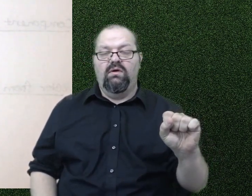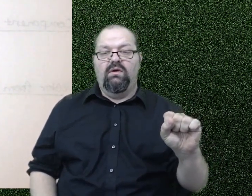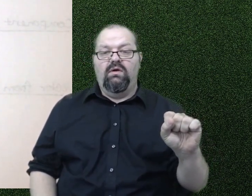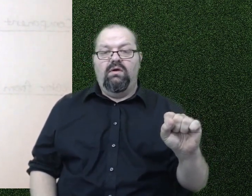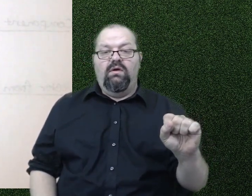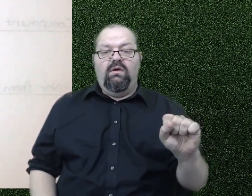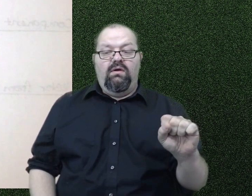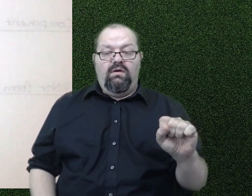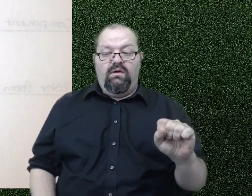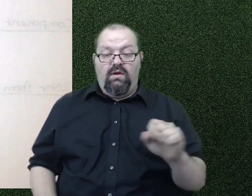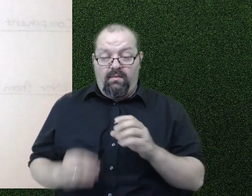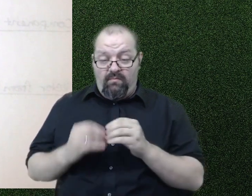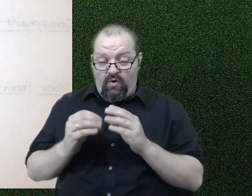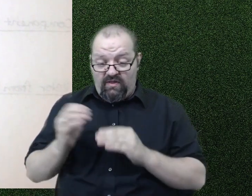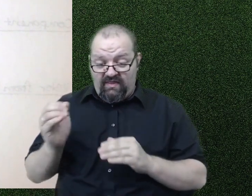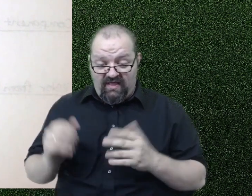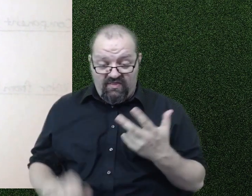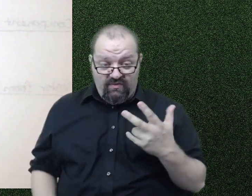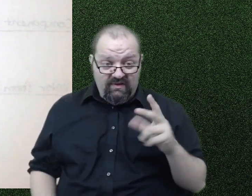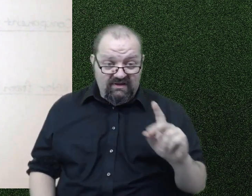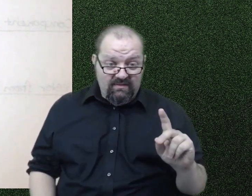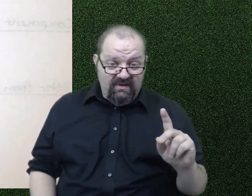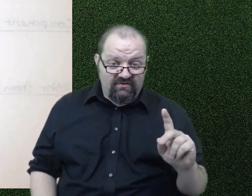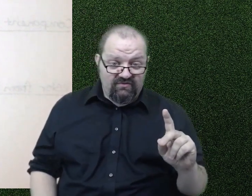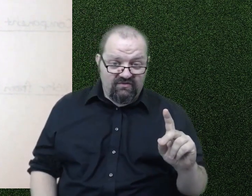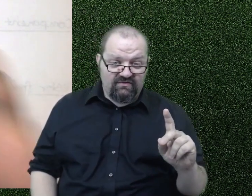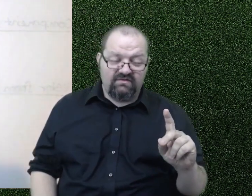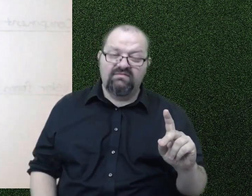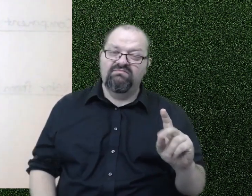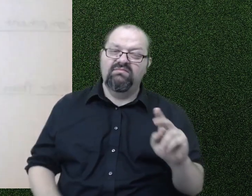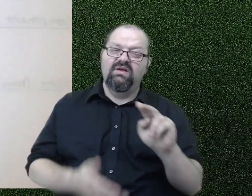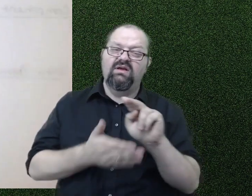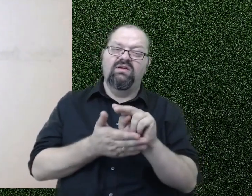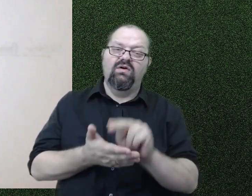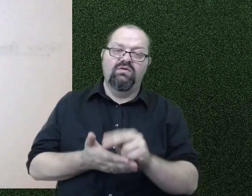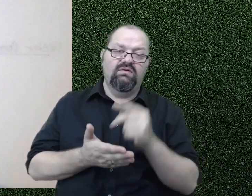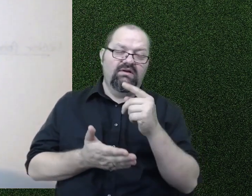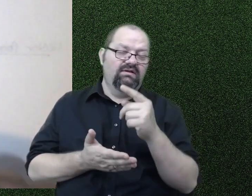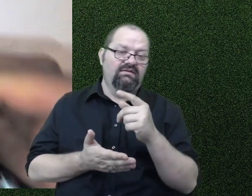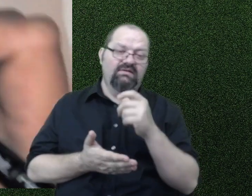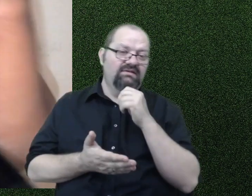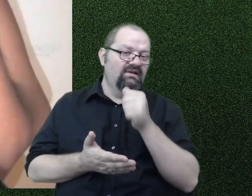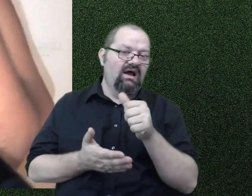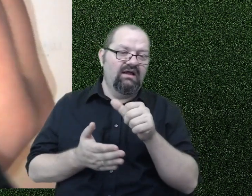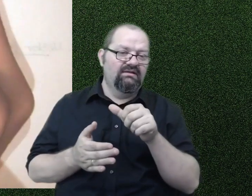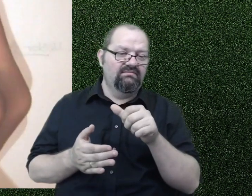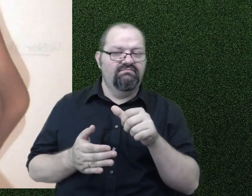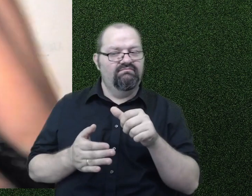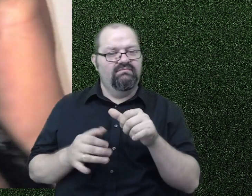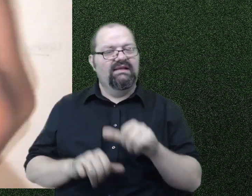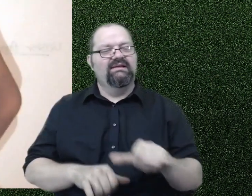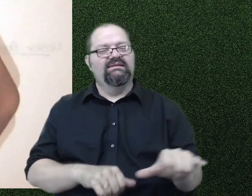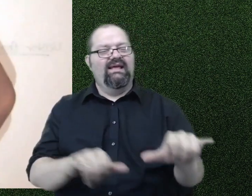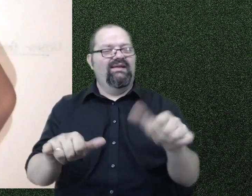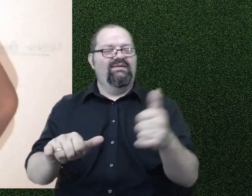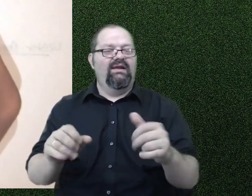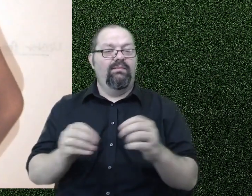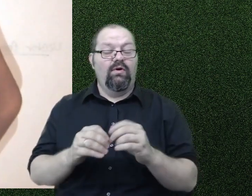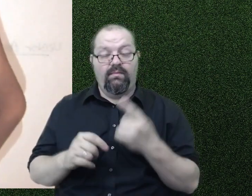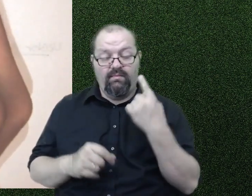Beyond 3 dimensions, the notation isn't as standard as we would hope. But in